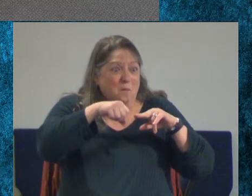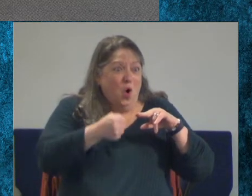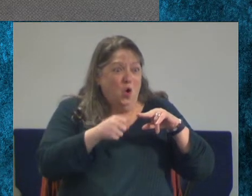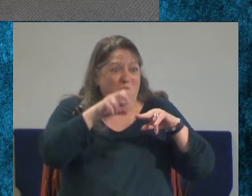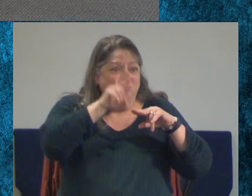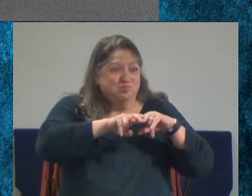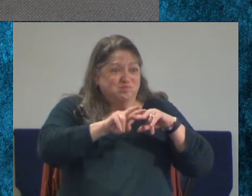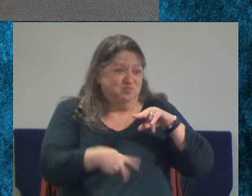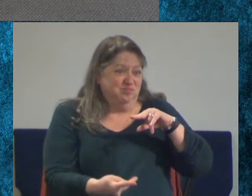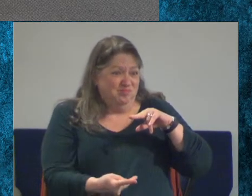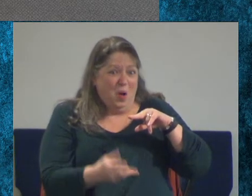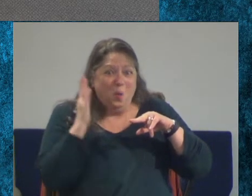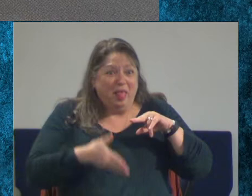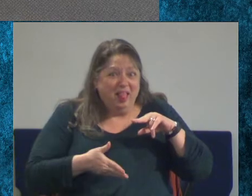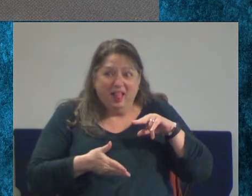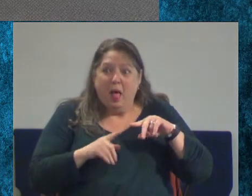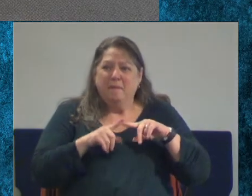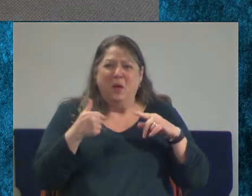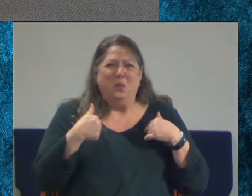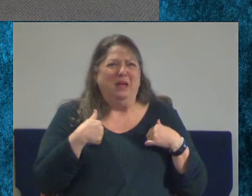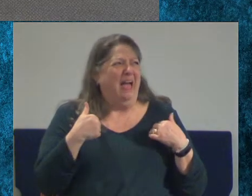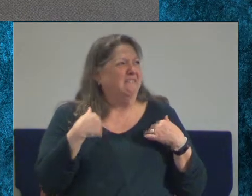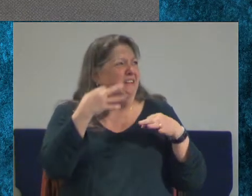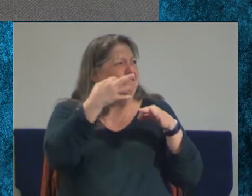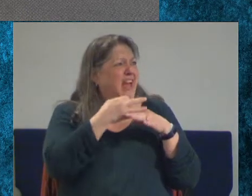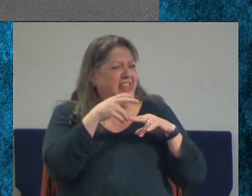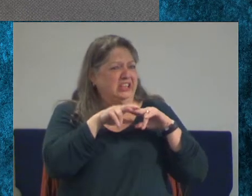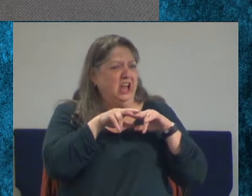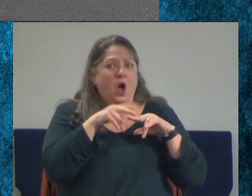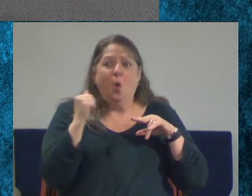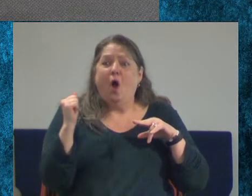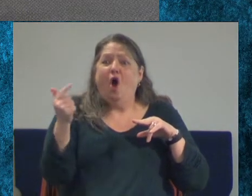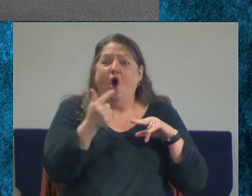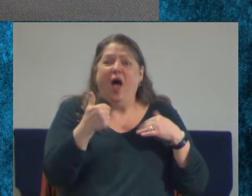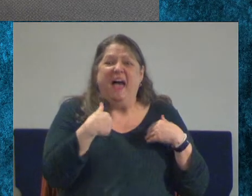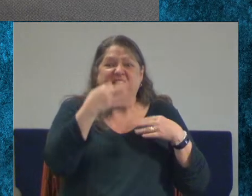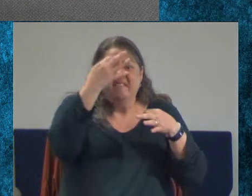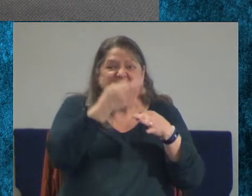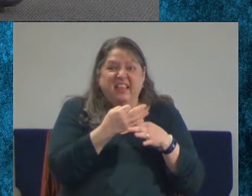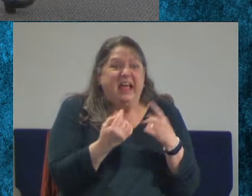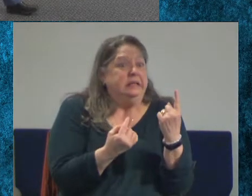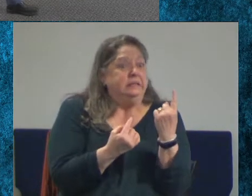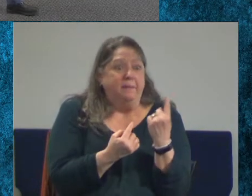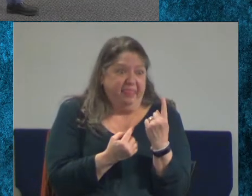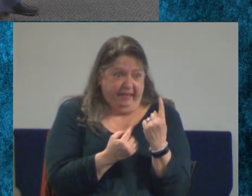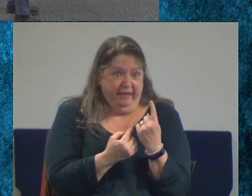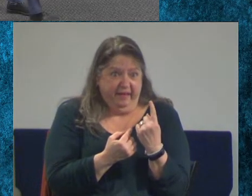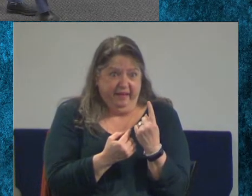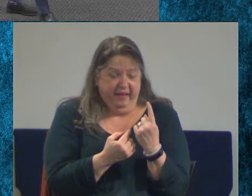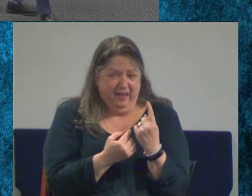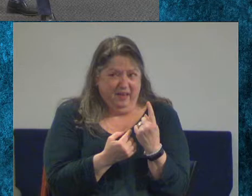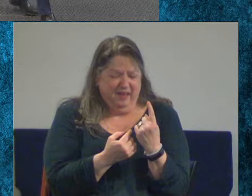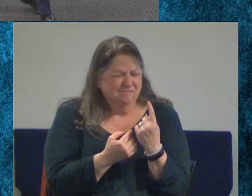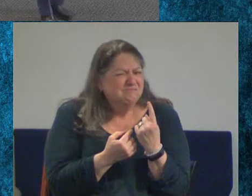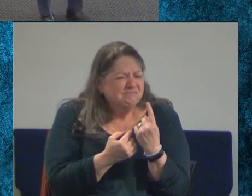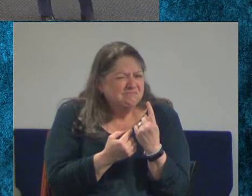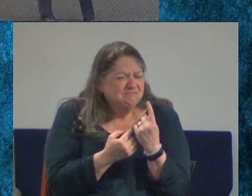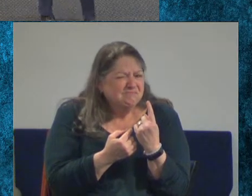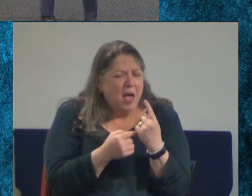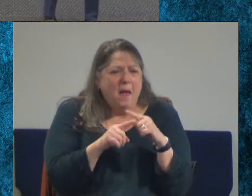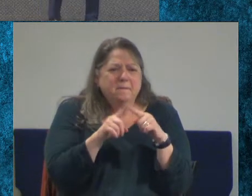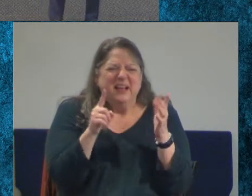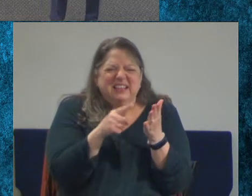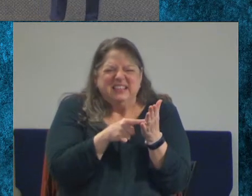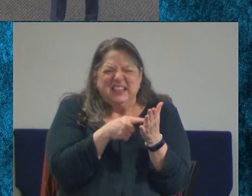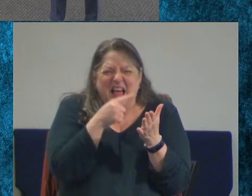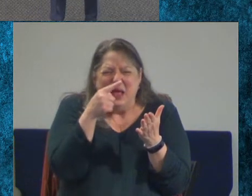big time. But we all have faith in something. We all have faith in something. But is it possible that sometimes we have